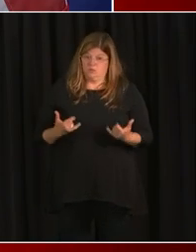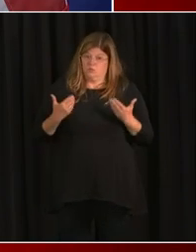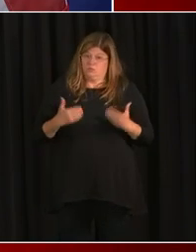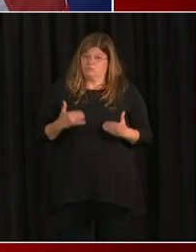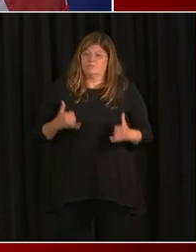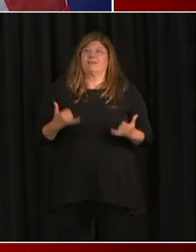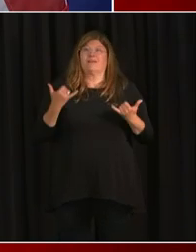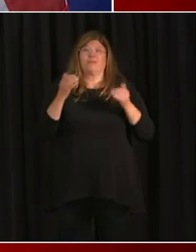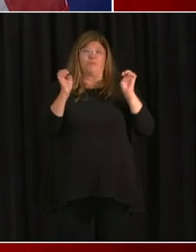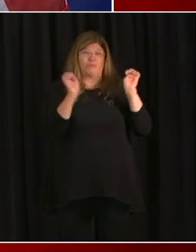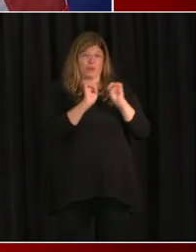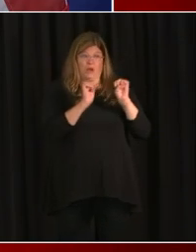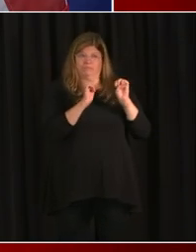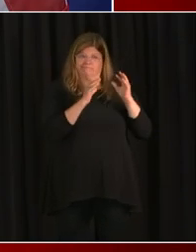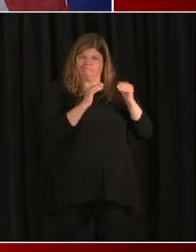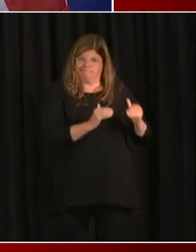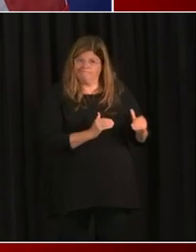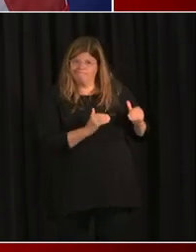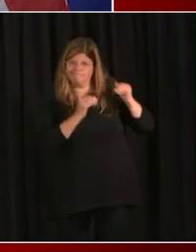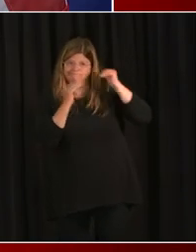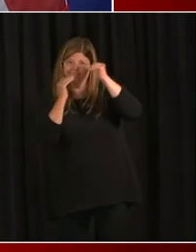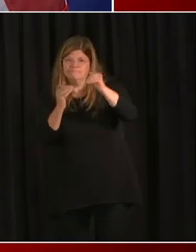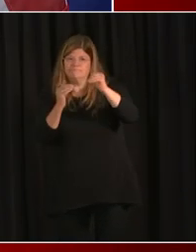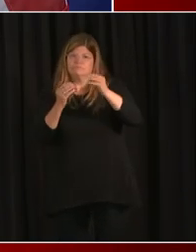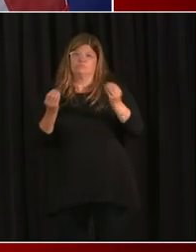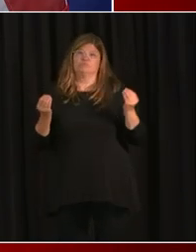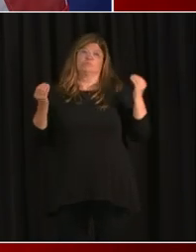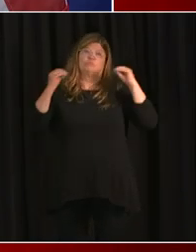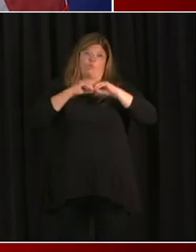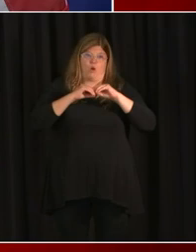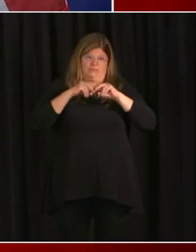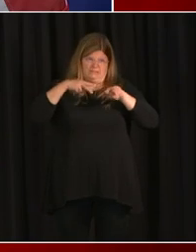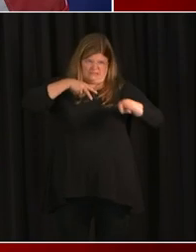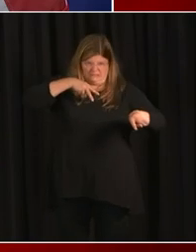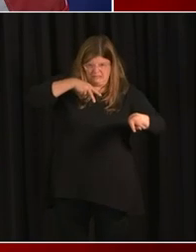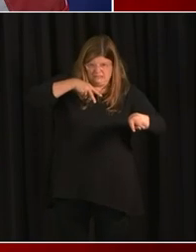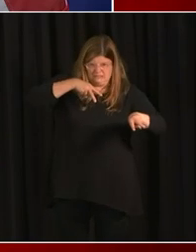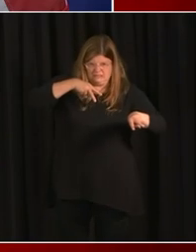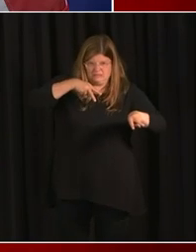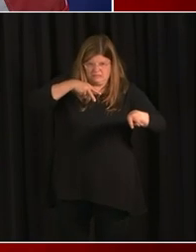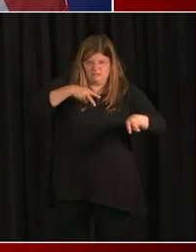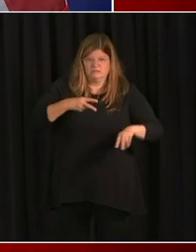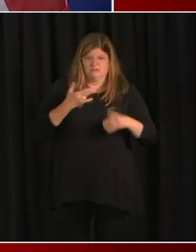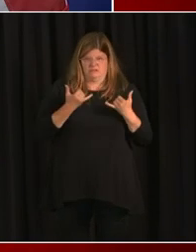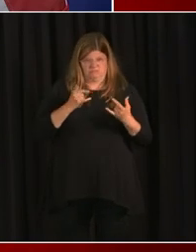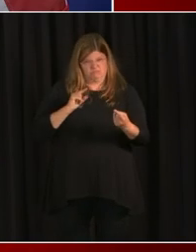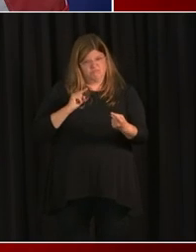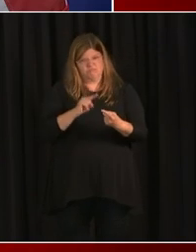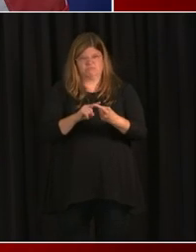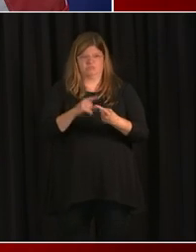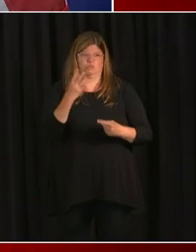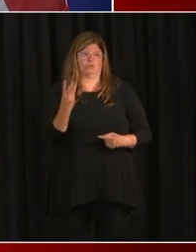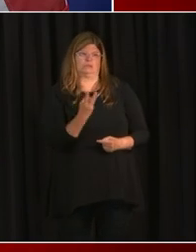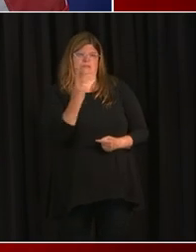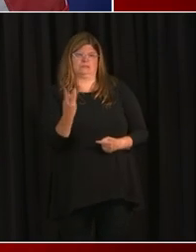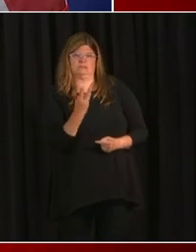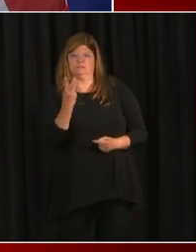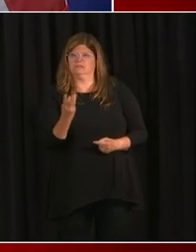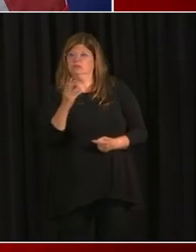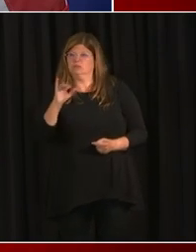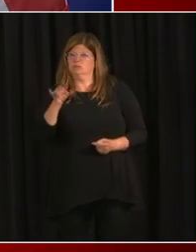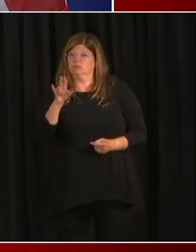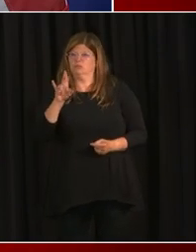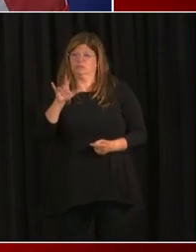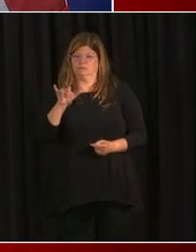heat emergency will be in place through this Wednesday, July 22nd. We have